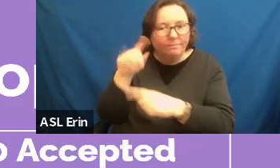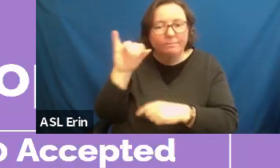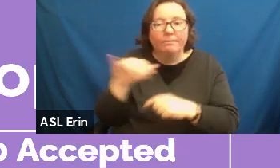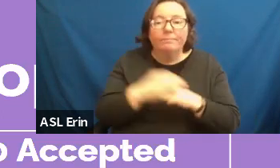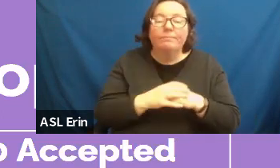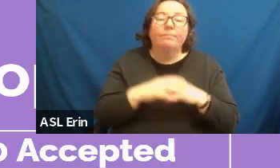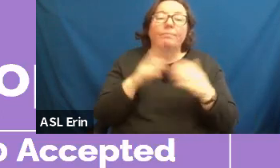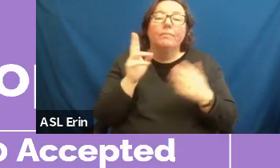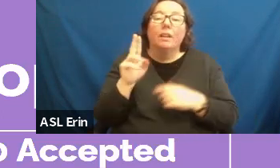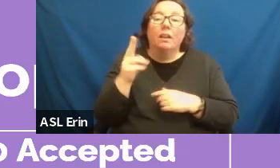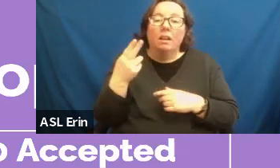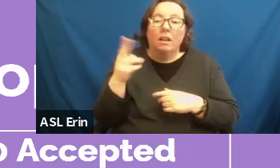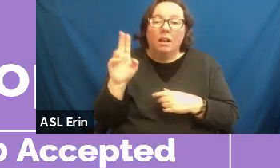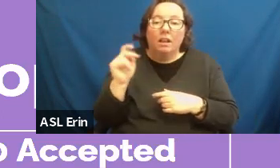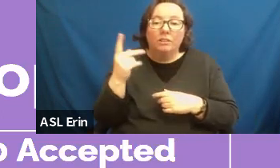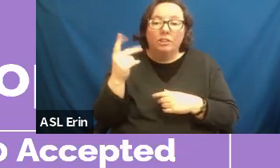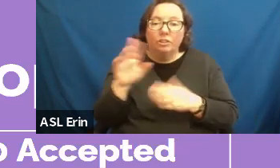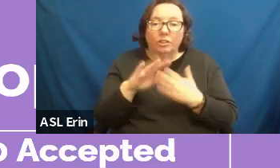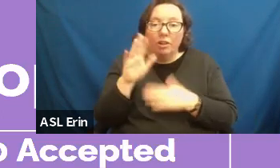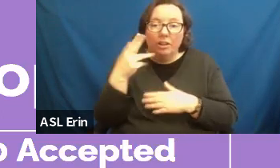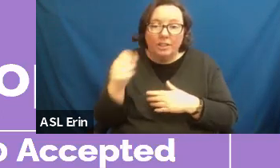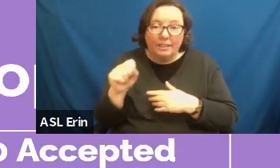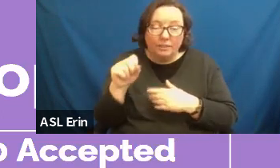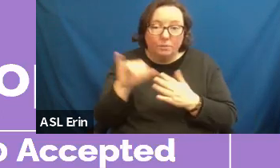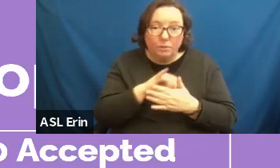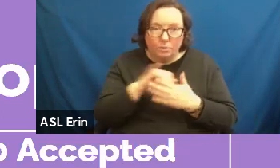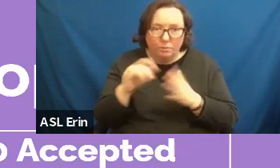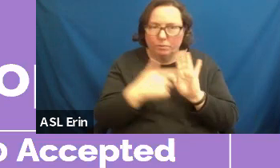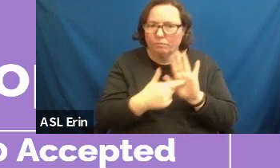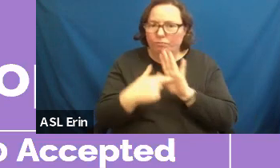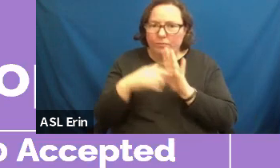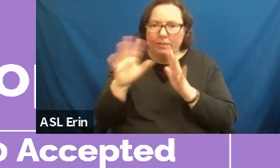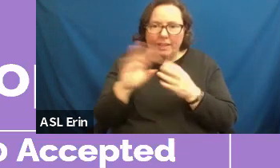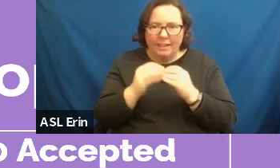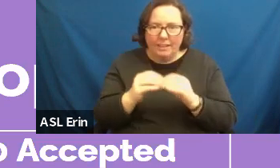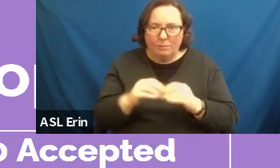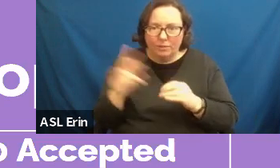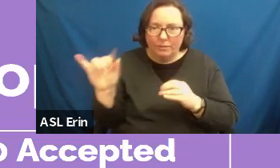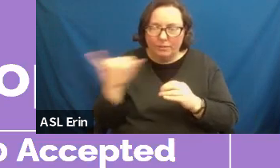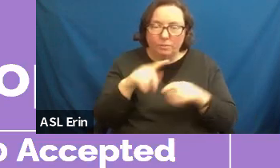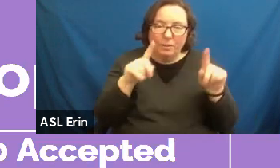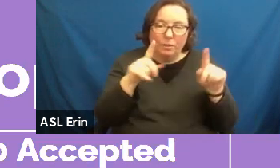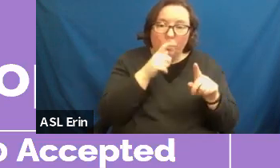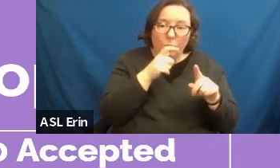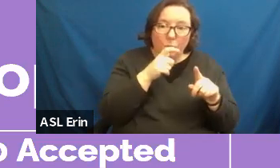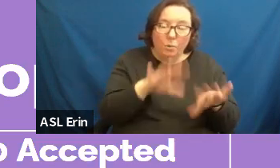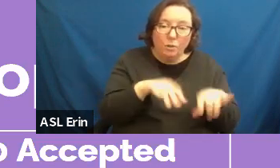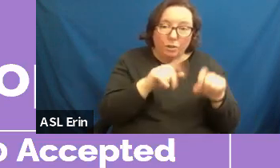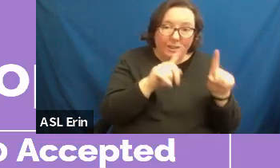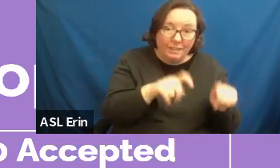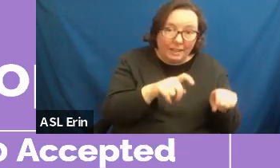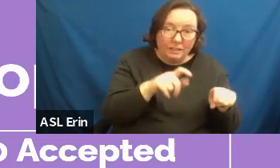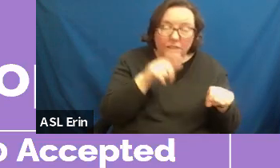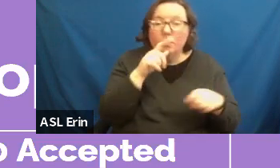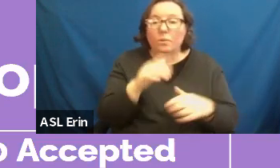Hunter College High School in New York similarly presented on the demographics, particularly the percentage of test takers and those who are admitted